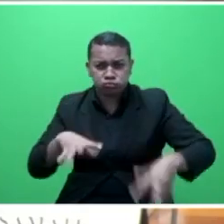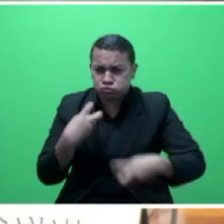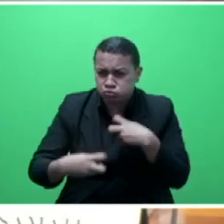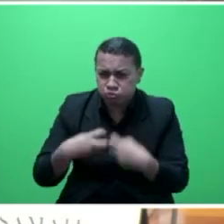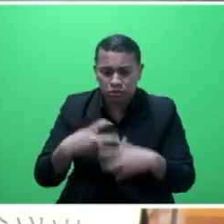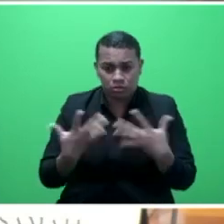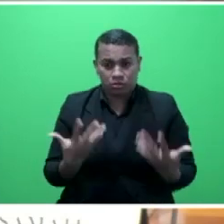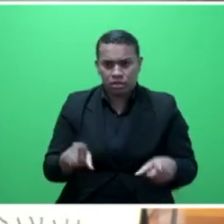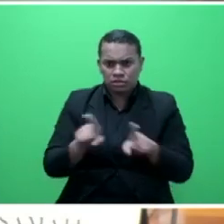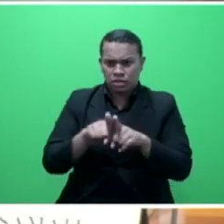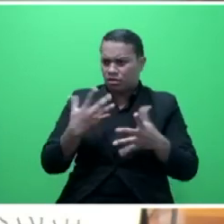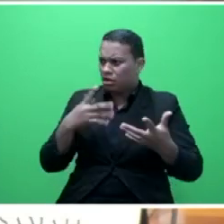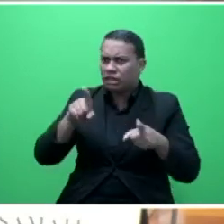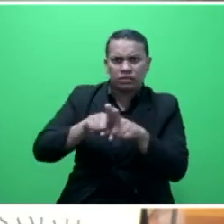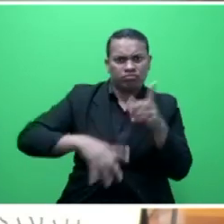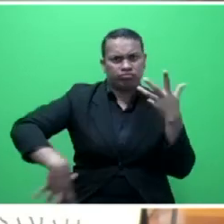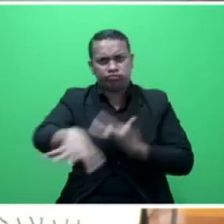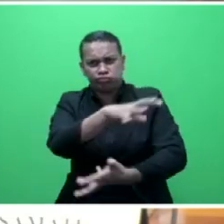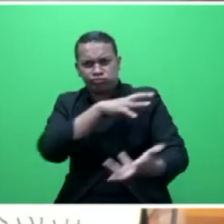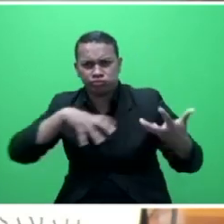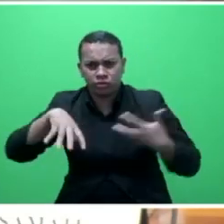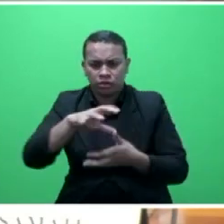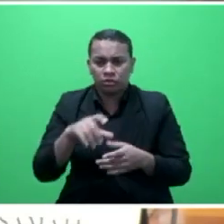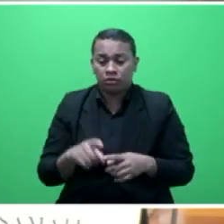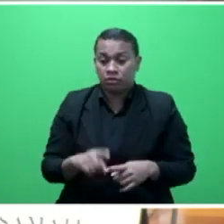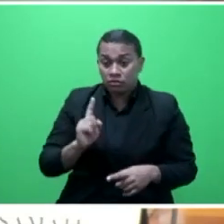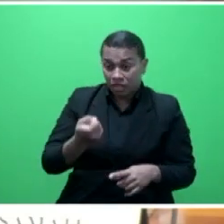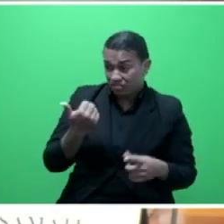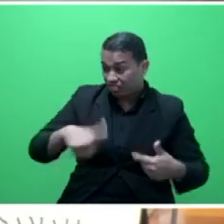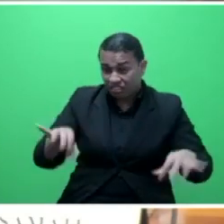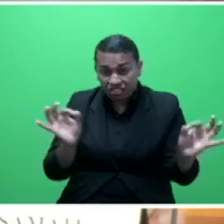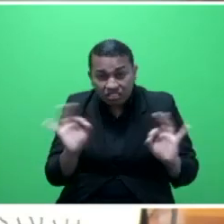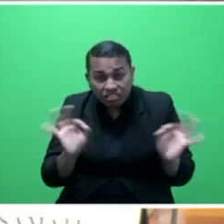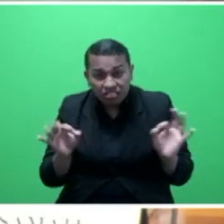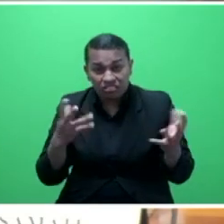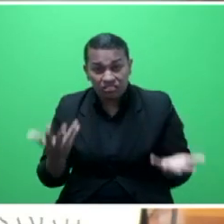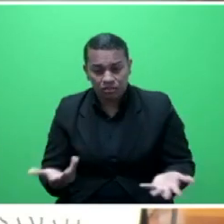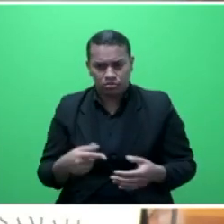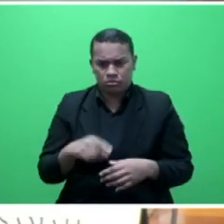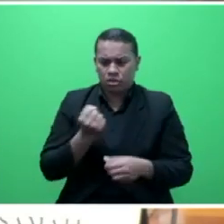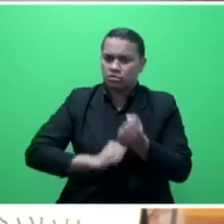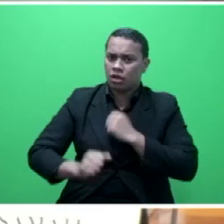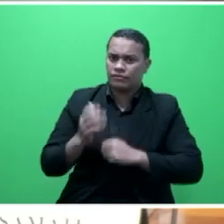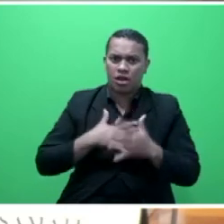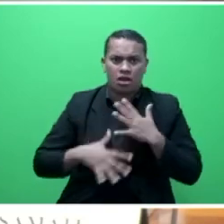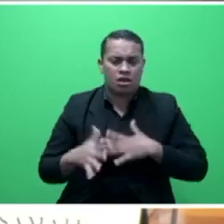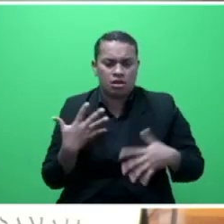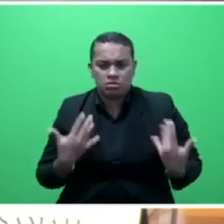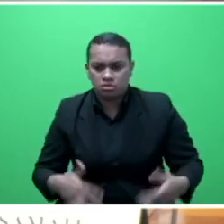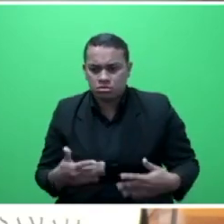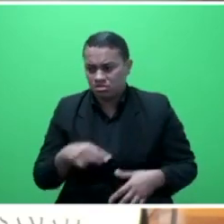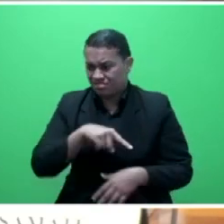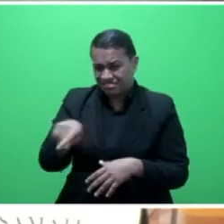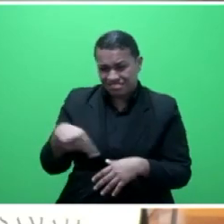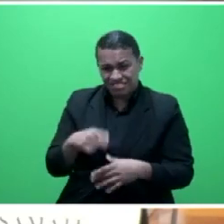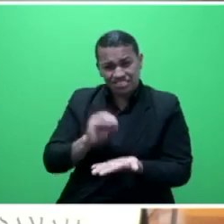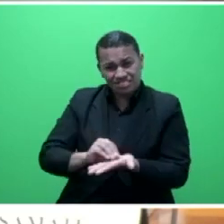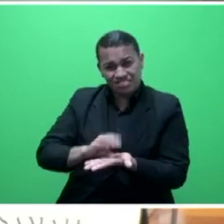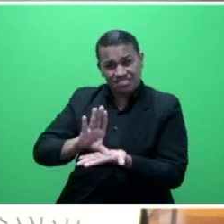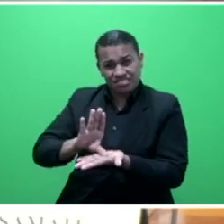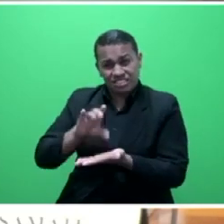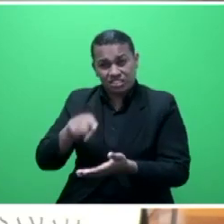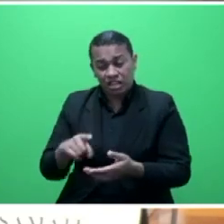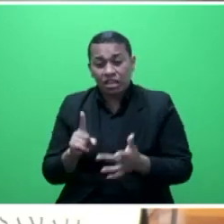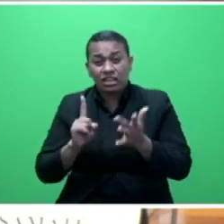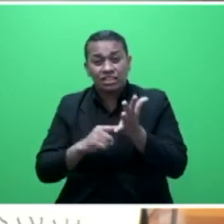education, leaving thousands of Fijians without clean water and electricity, increasing taxes like VAT, forfeiting free